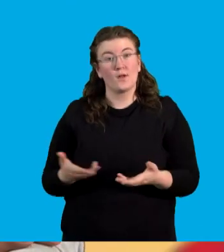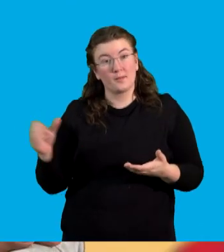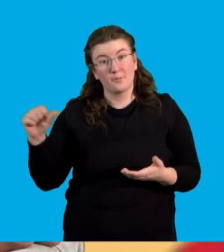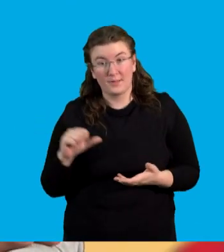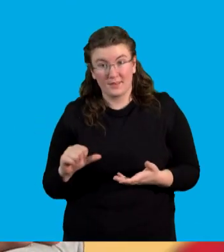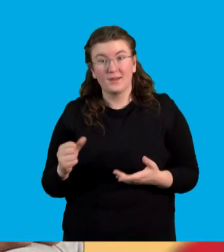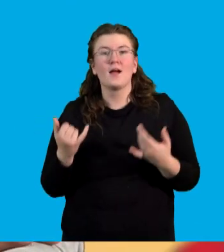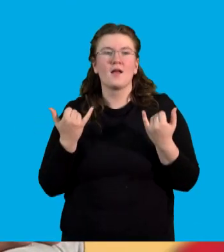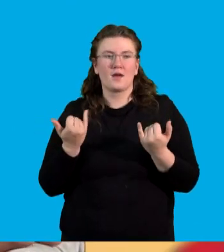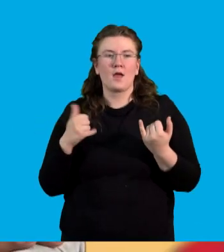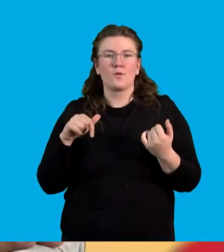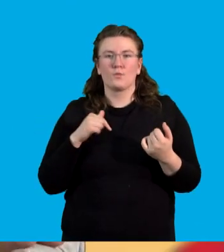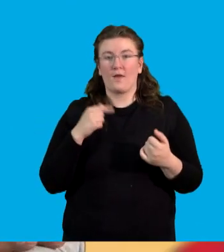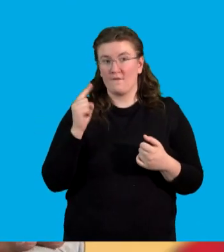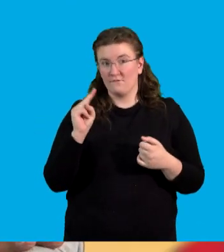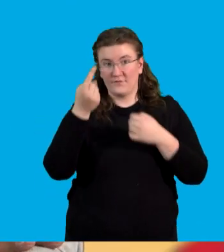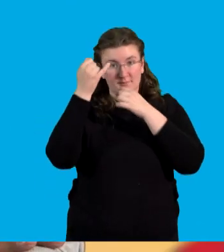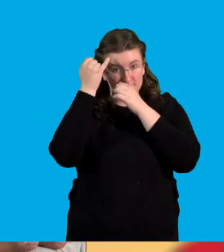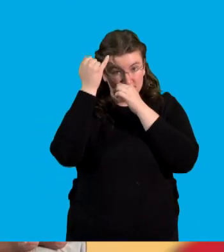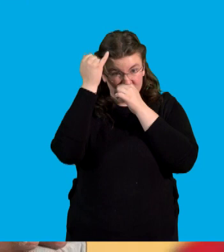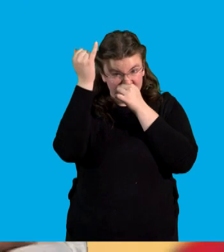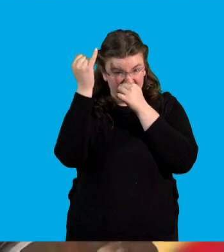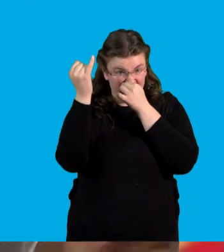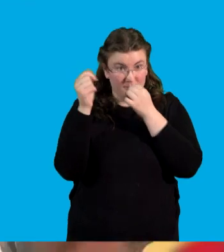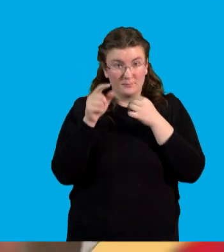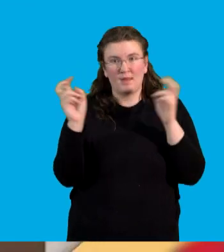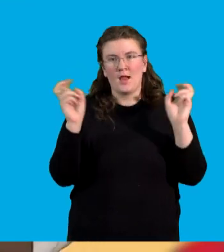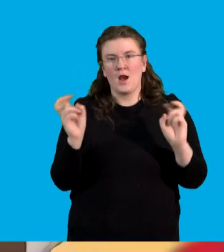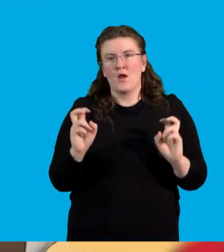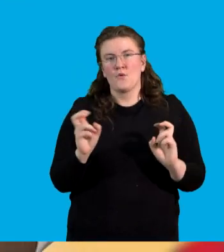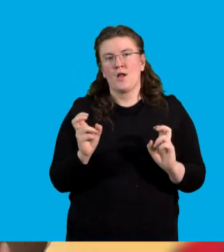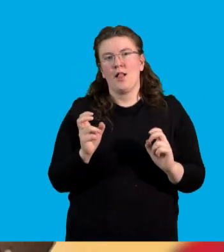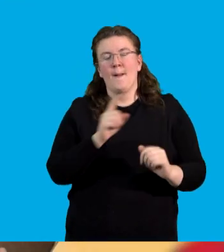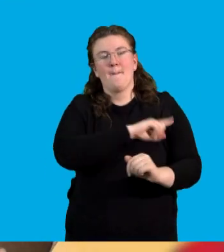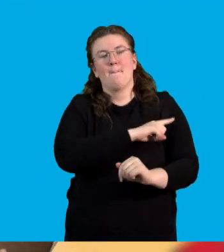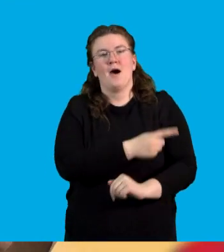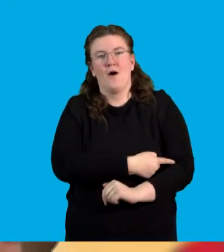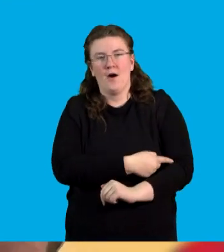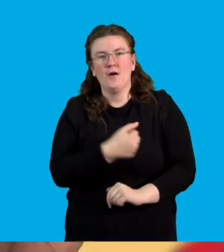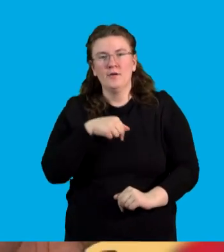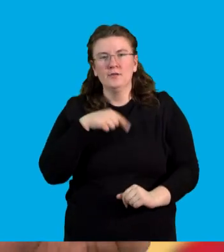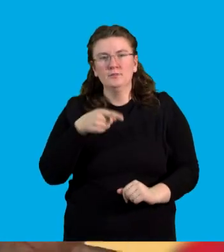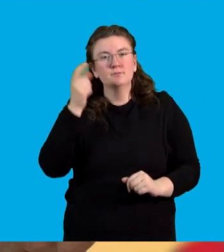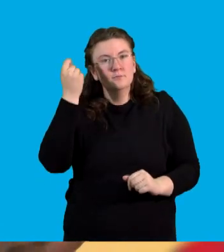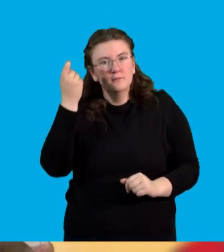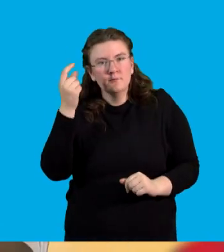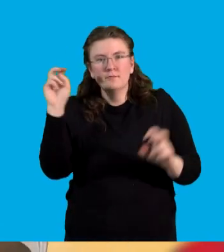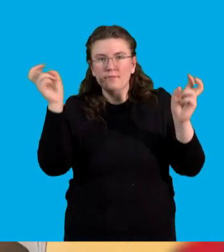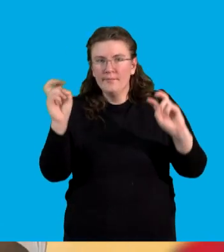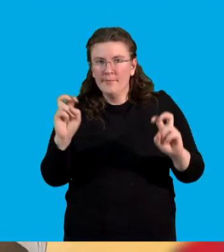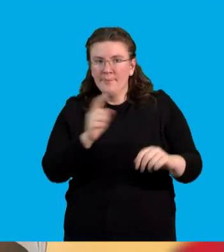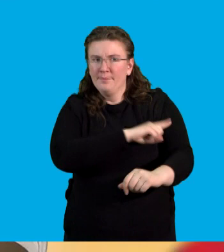Welcome back, learners. So now to jump to our first concept being the electrical power, we need to understand what is meant by electrical